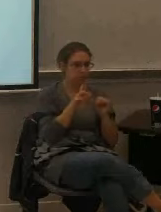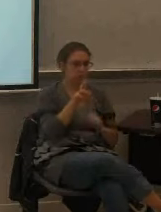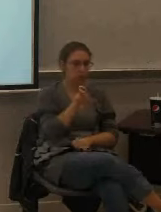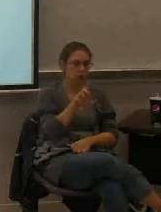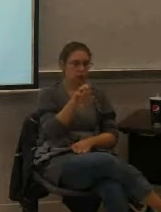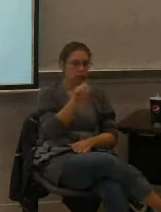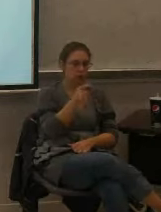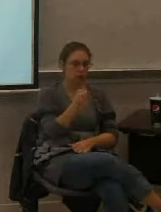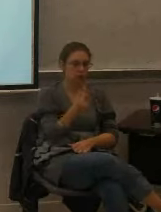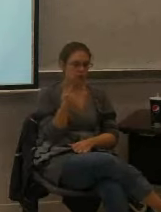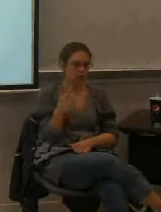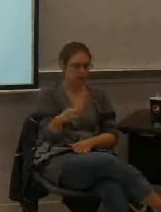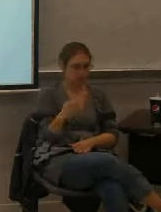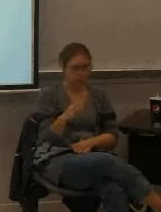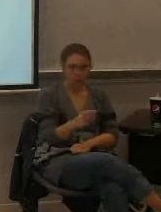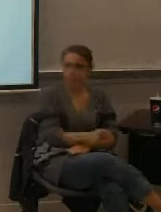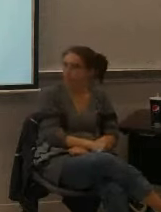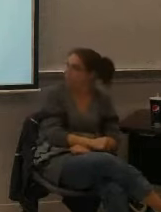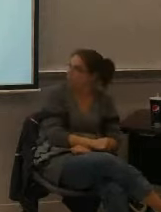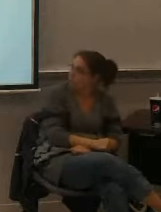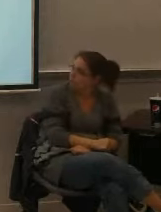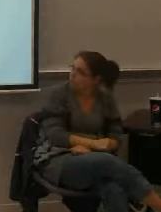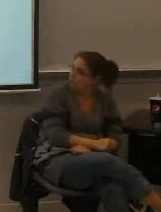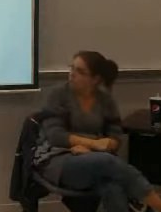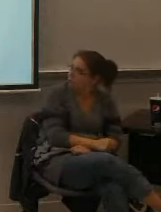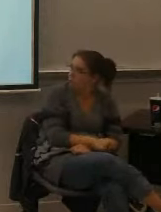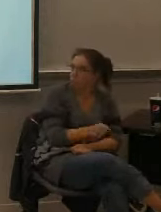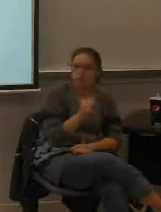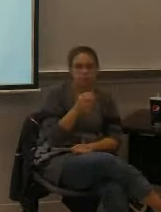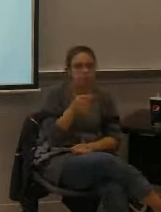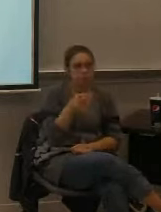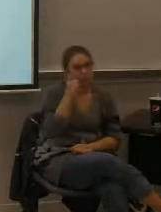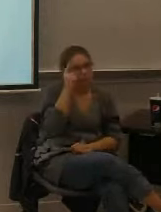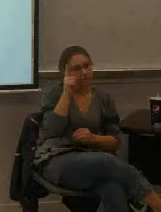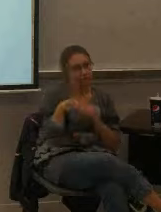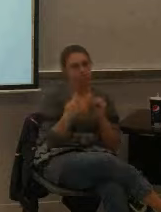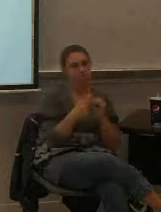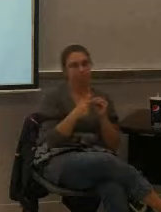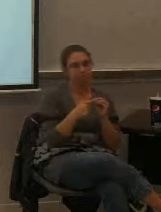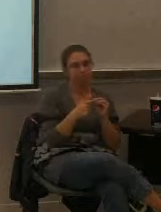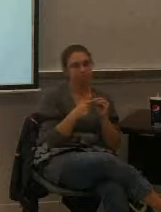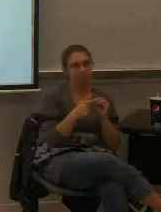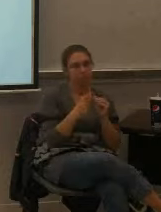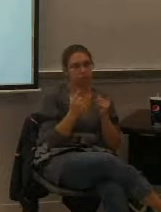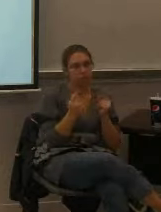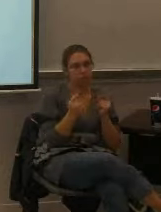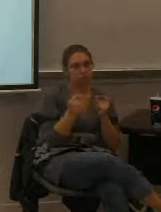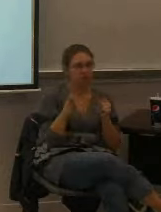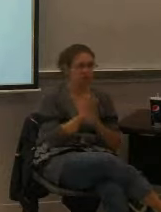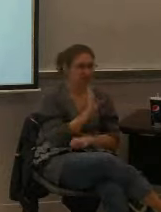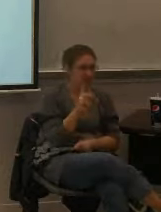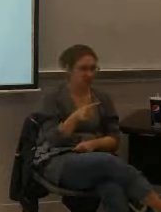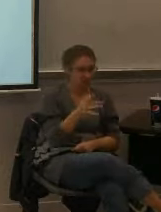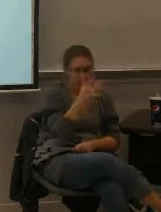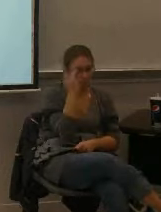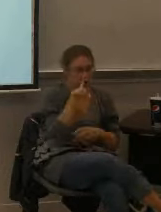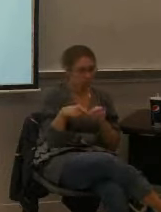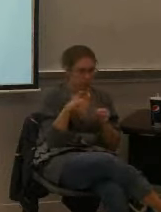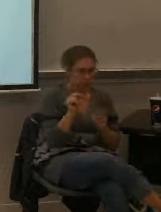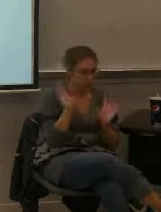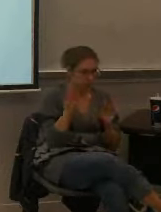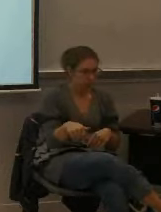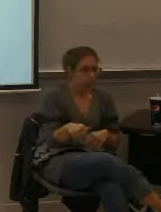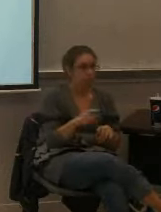the phosphorus. So they thought about just basically filling the lake and forgetting about